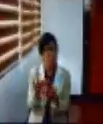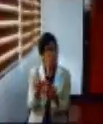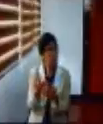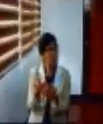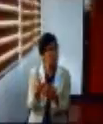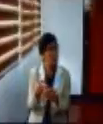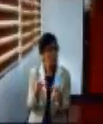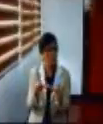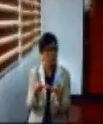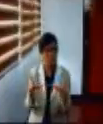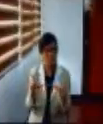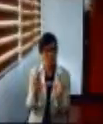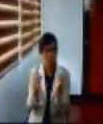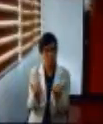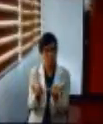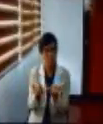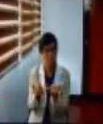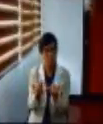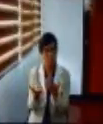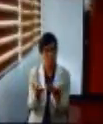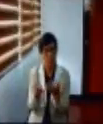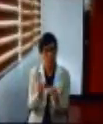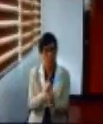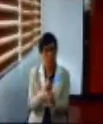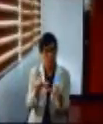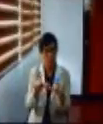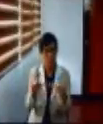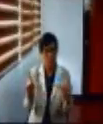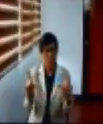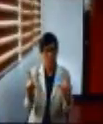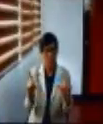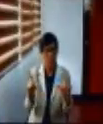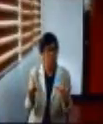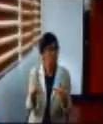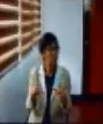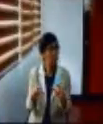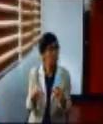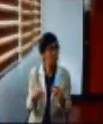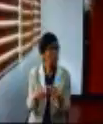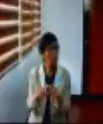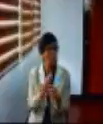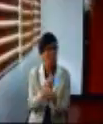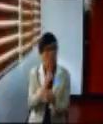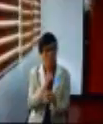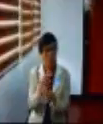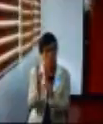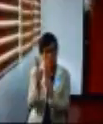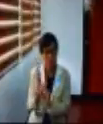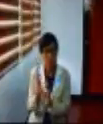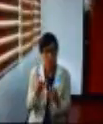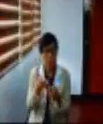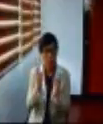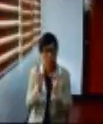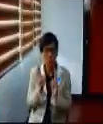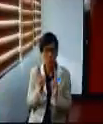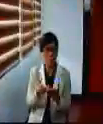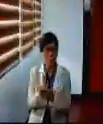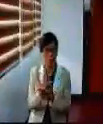companies, where using the leverage to ensure the respect of human rights in